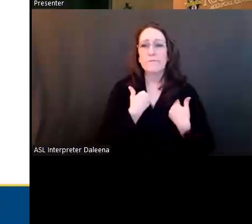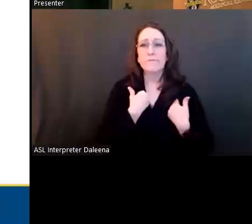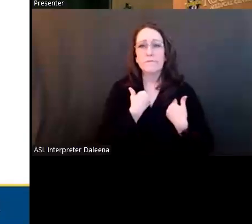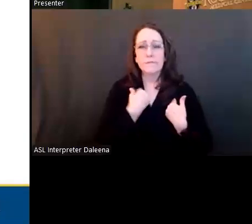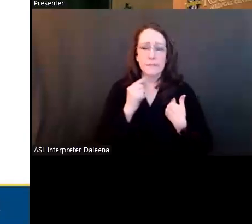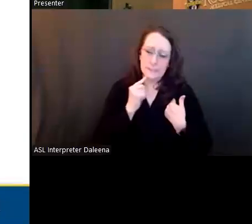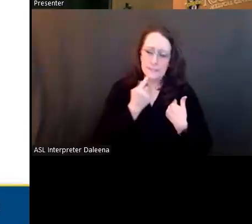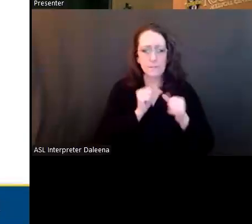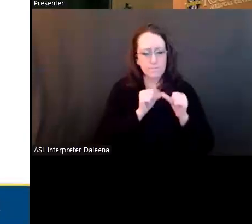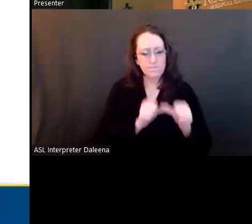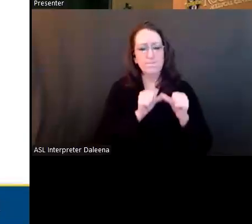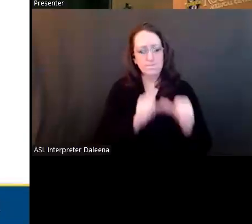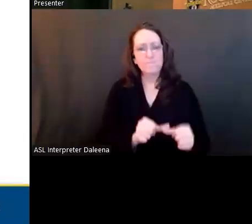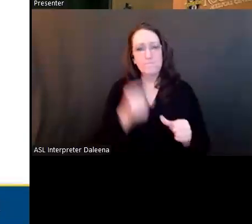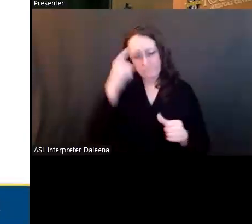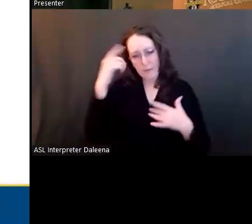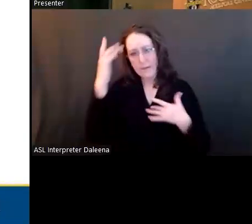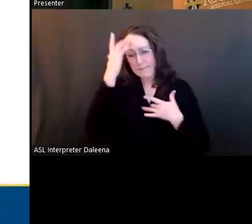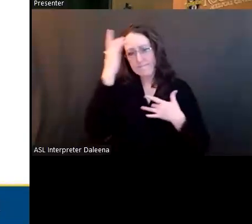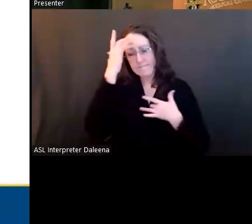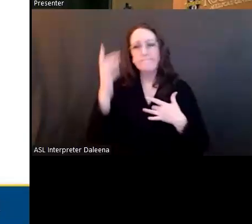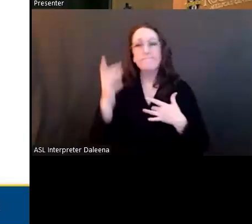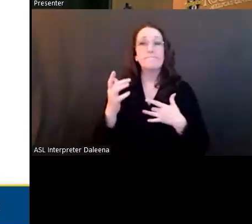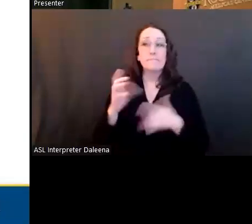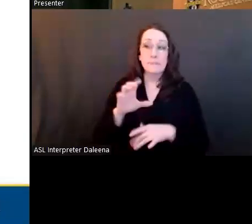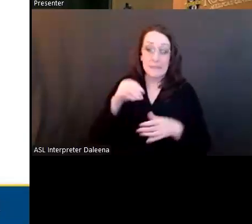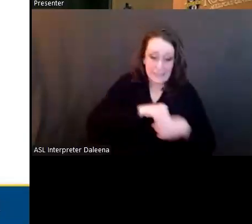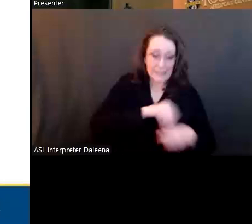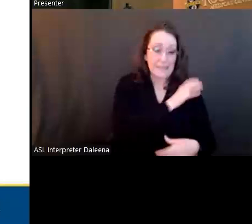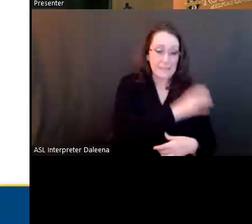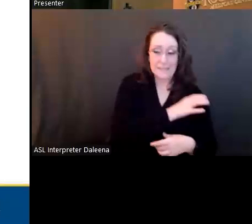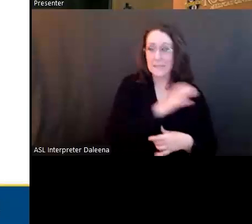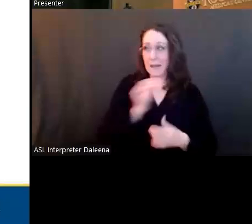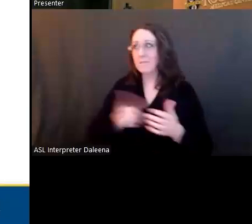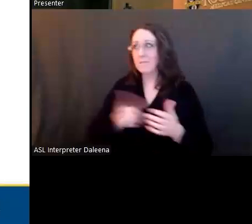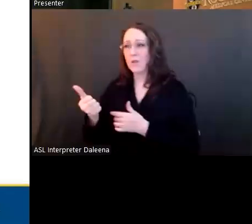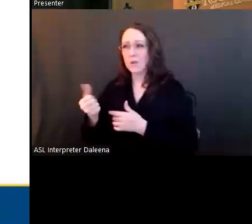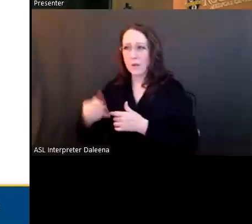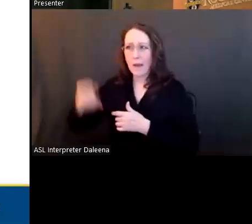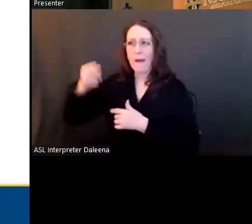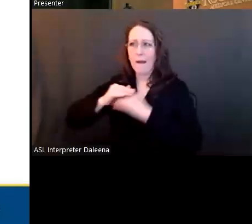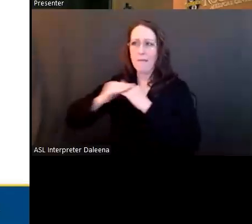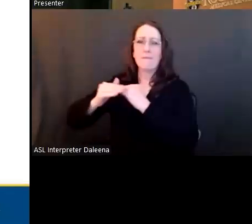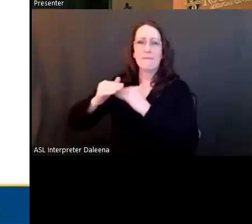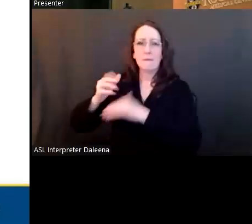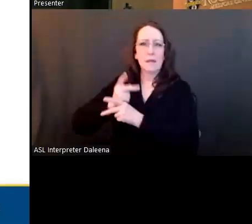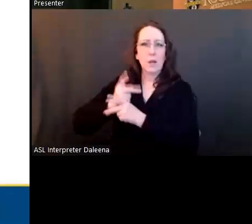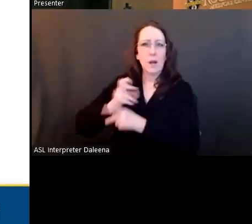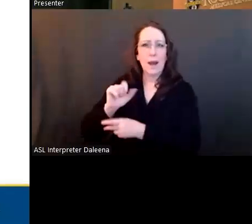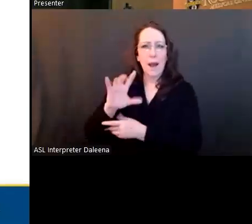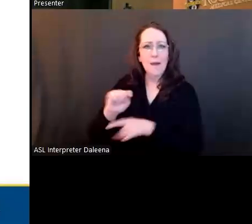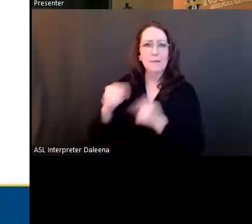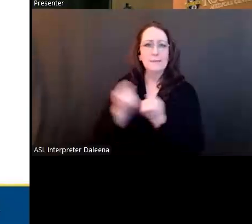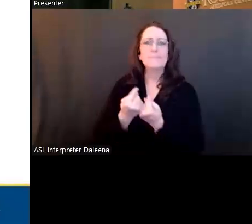and persistent mental illness, both in clinic and in higher level of care with the ACT teams. You'll hear